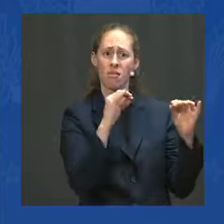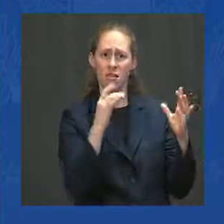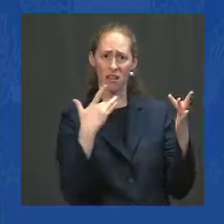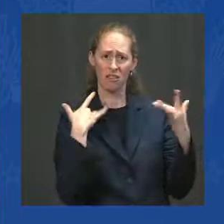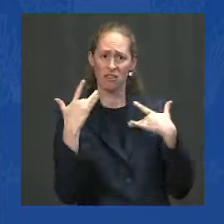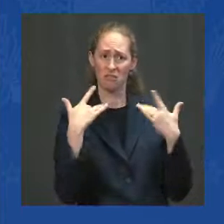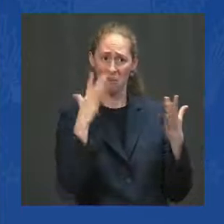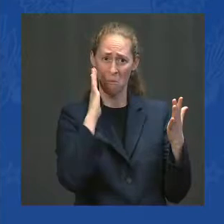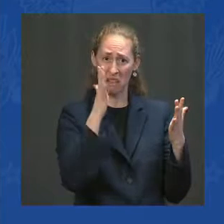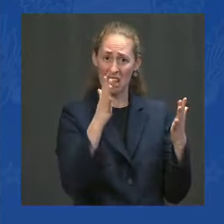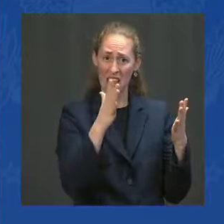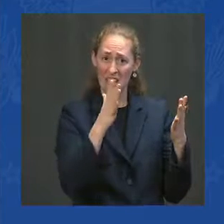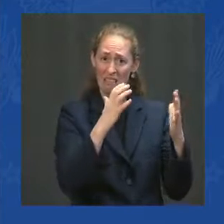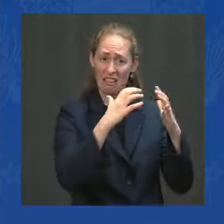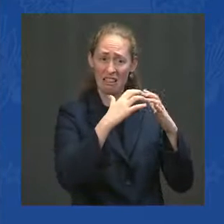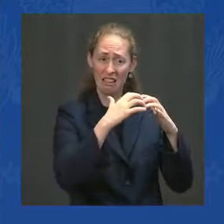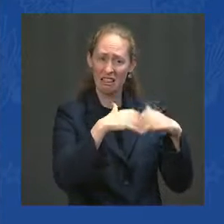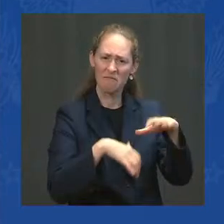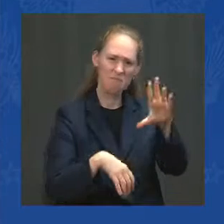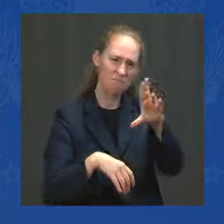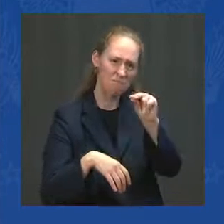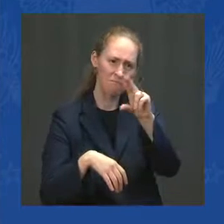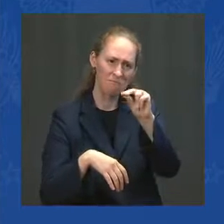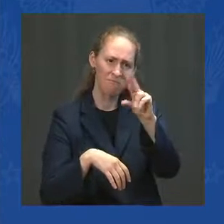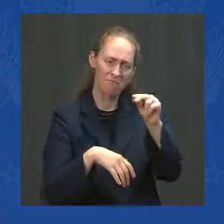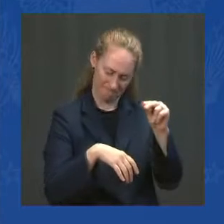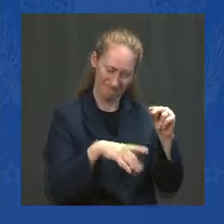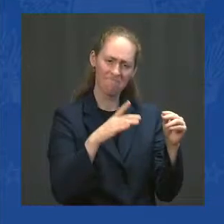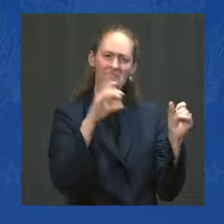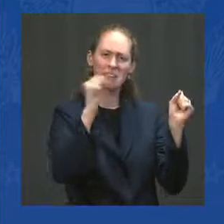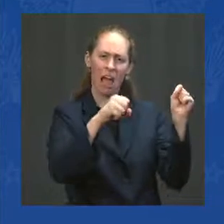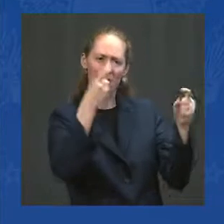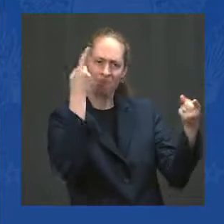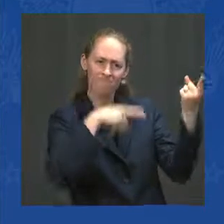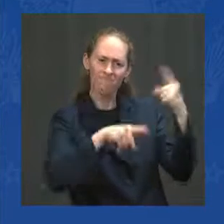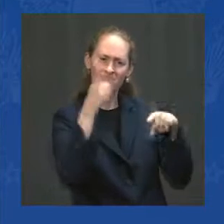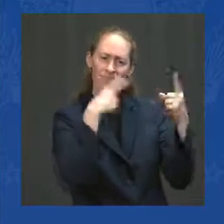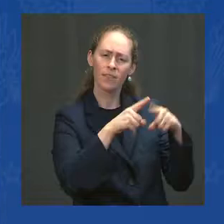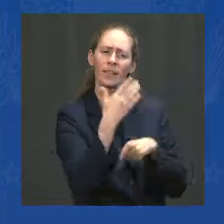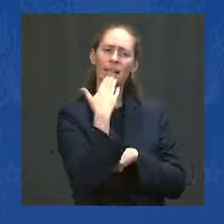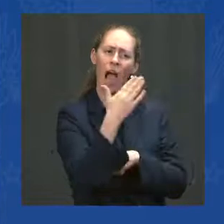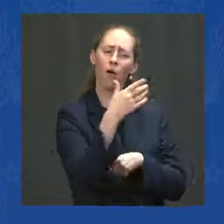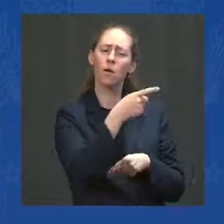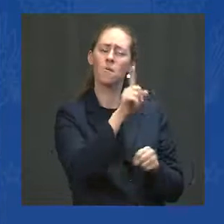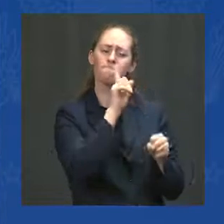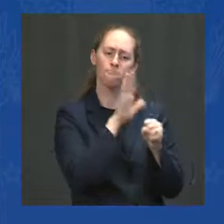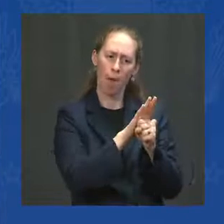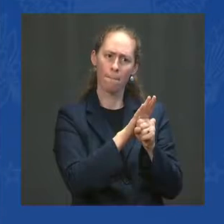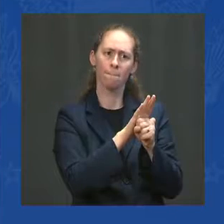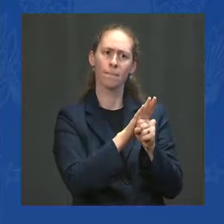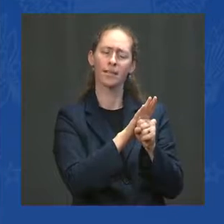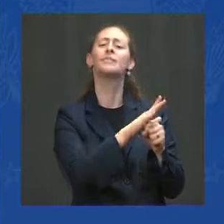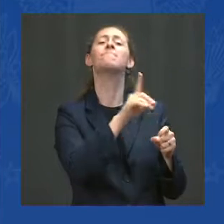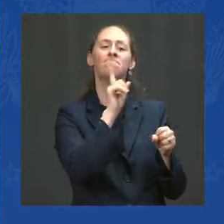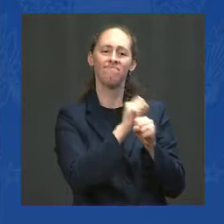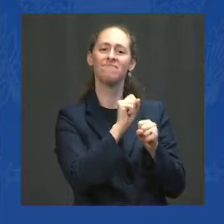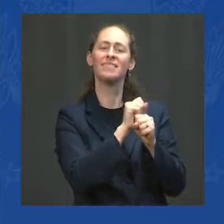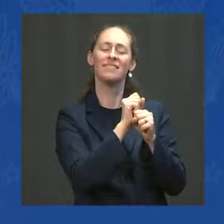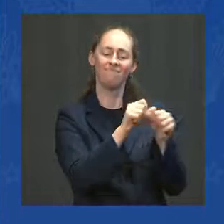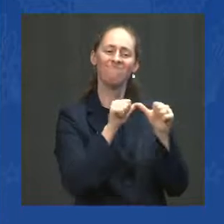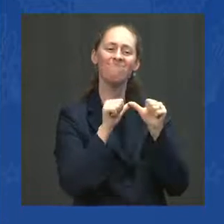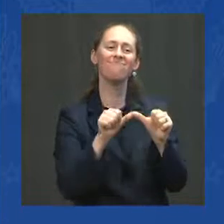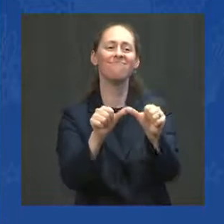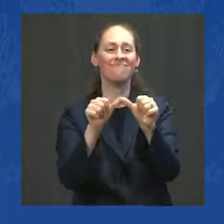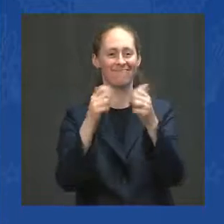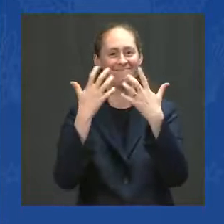bipartisan manner, and I want to thank them for keeping their word. That's just what they did. After years and years of